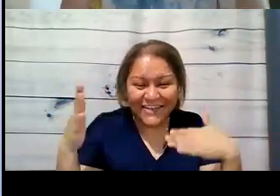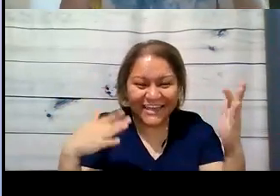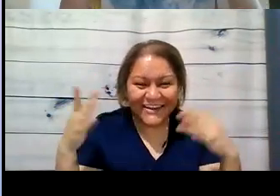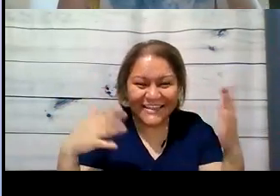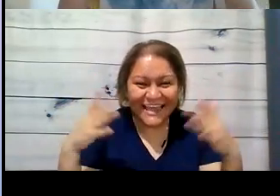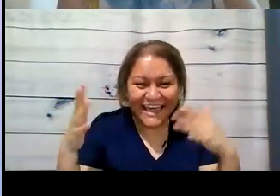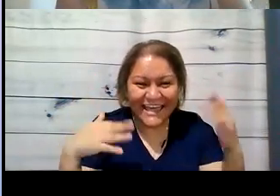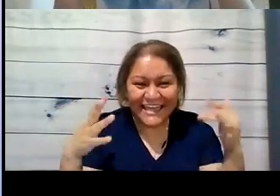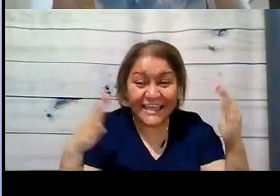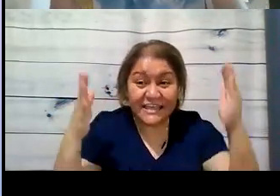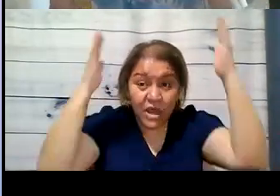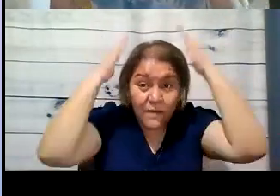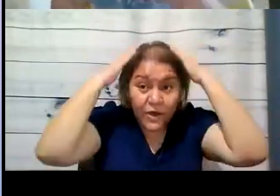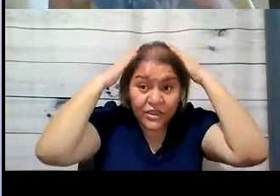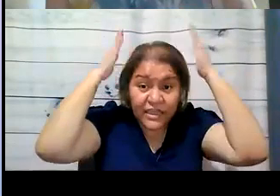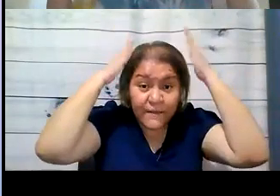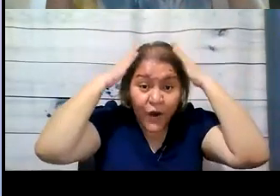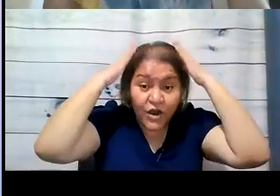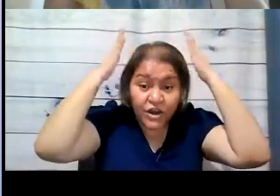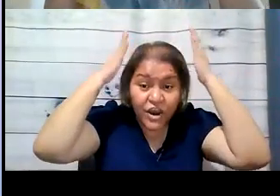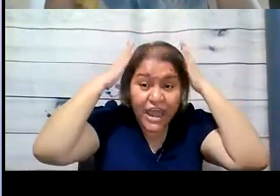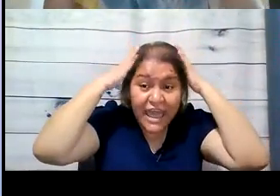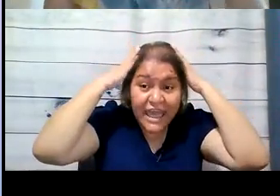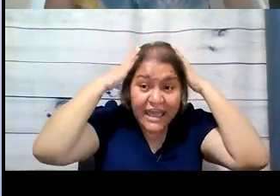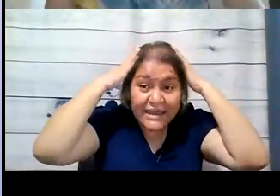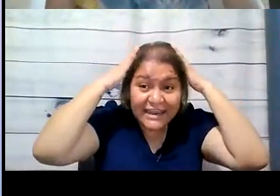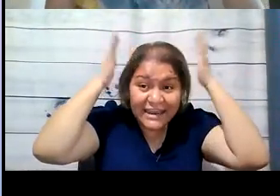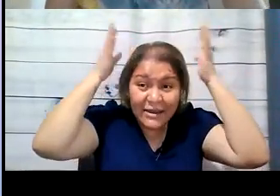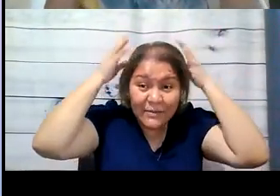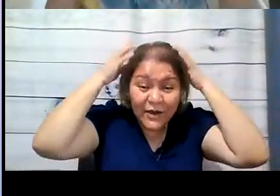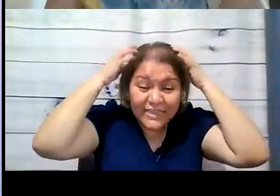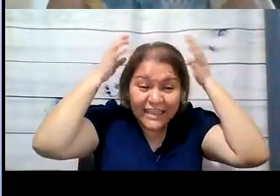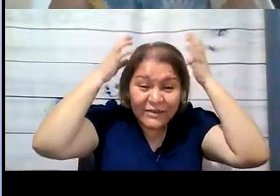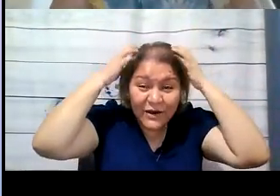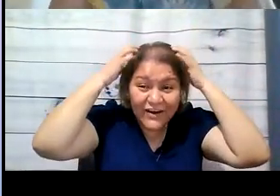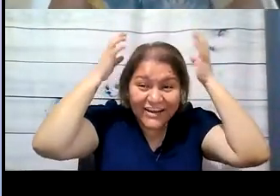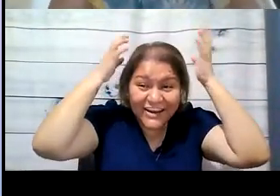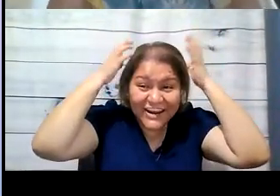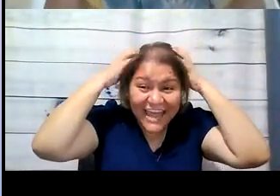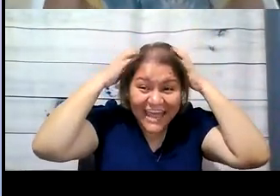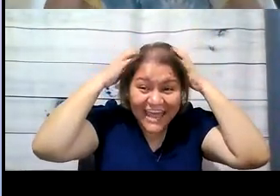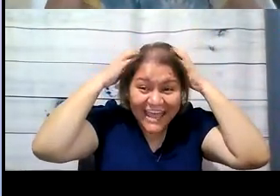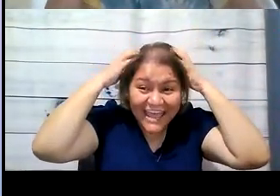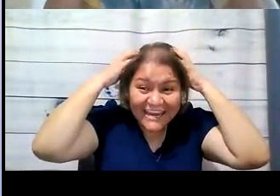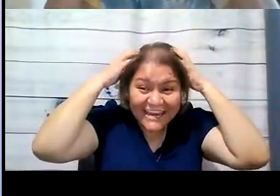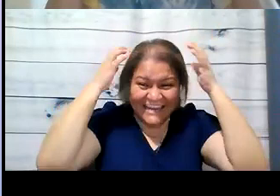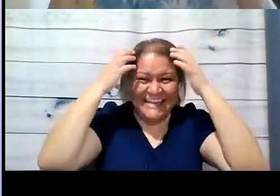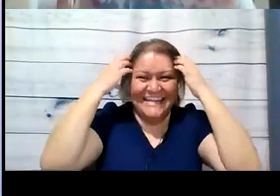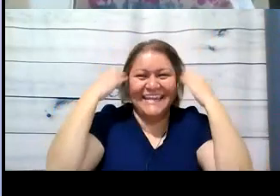your fingers like this. Put them on your head. Put them on your